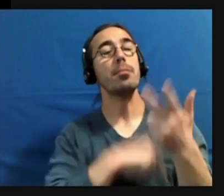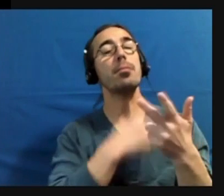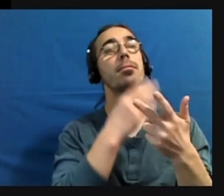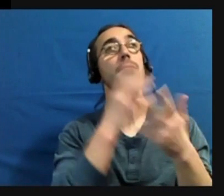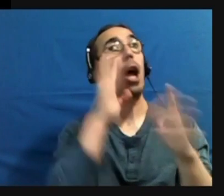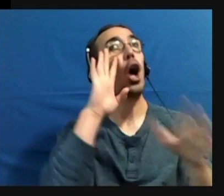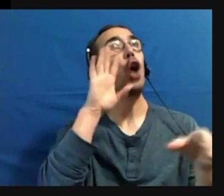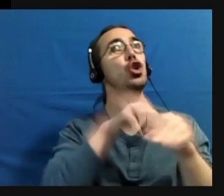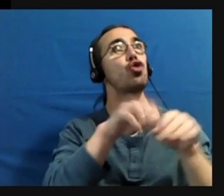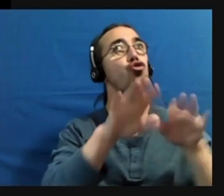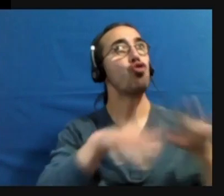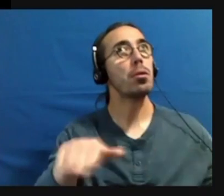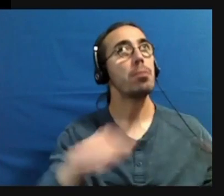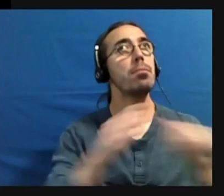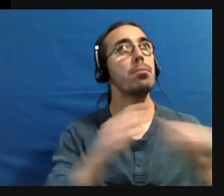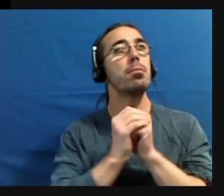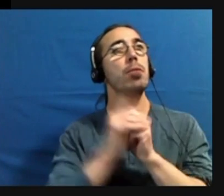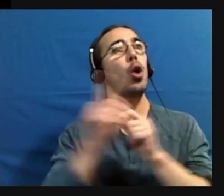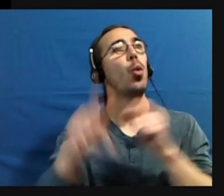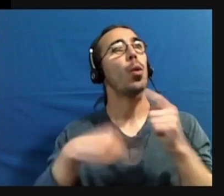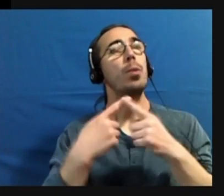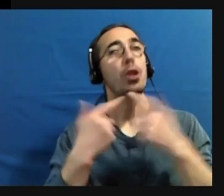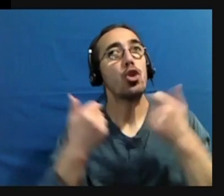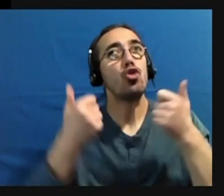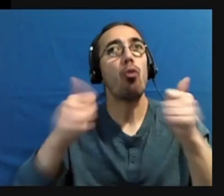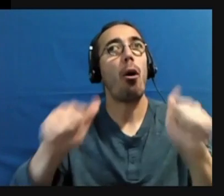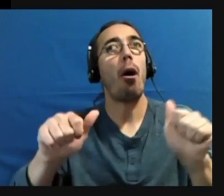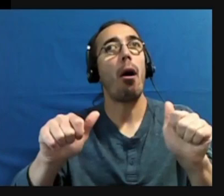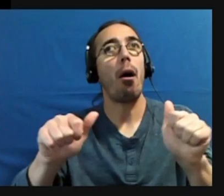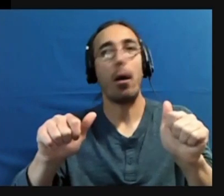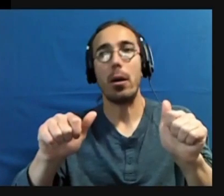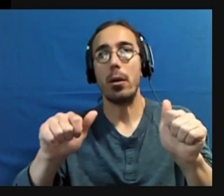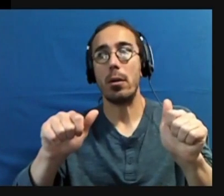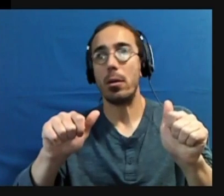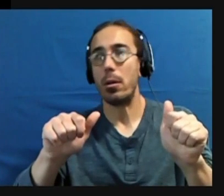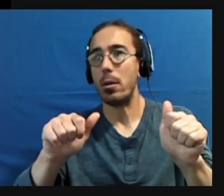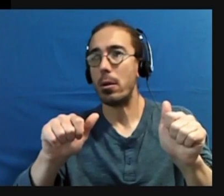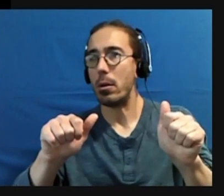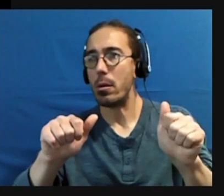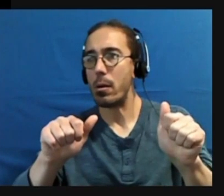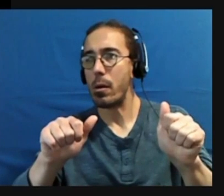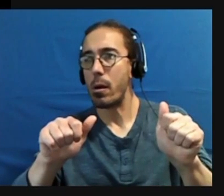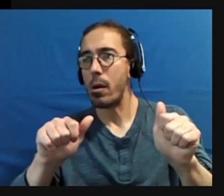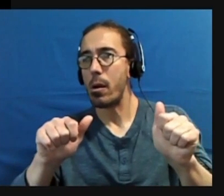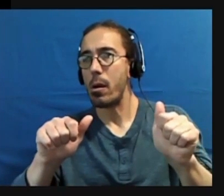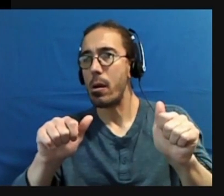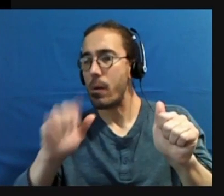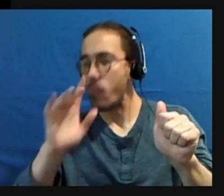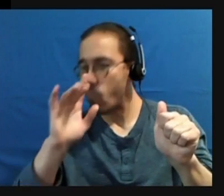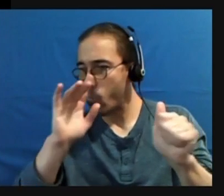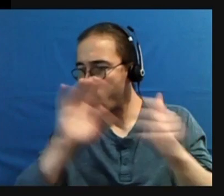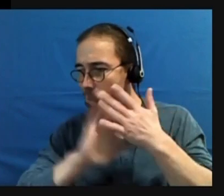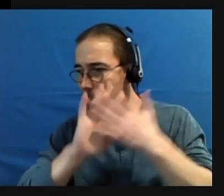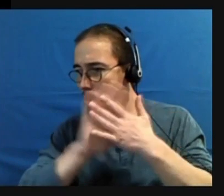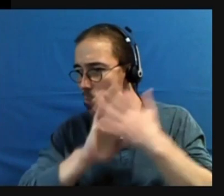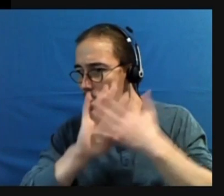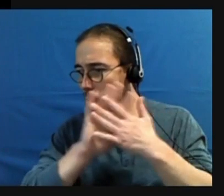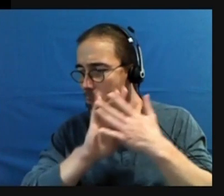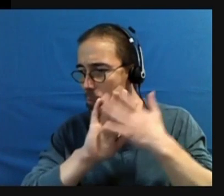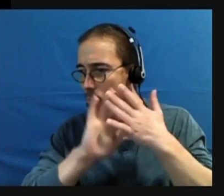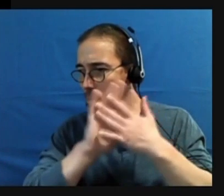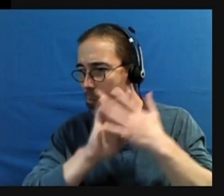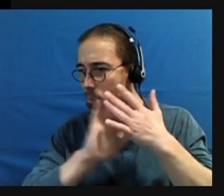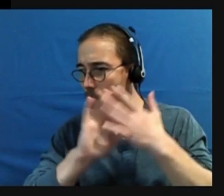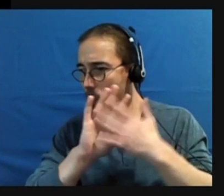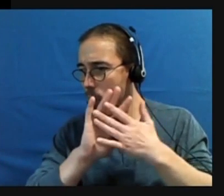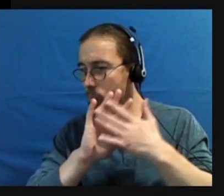autistic children when we try and take that focus off. I really like